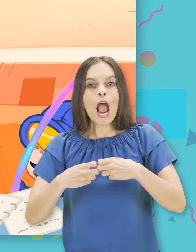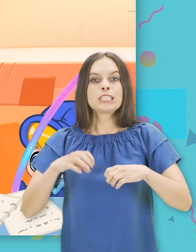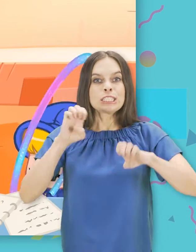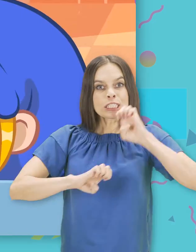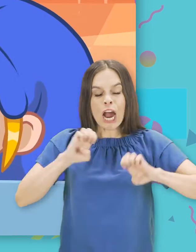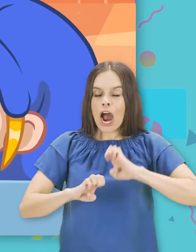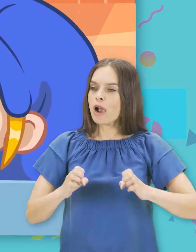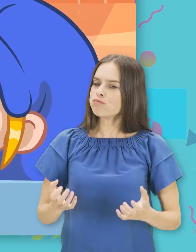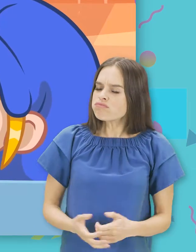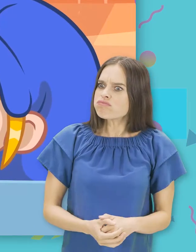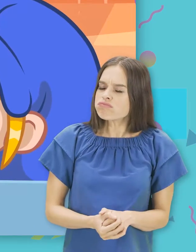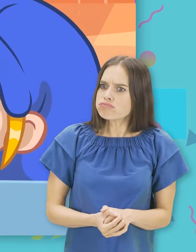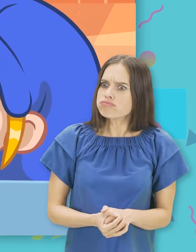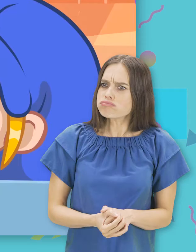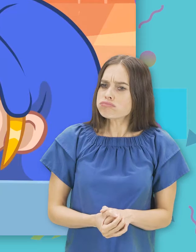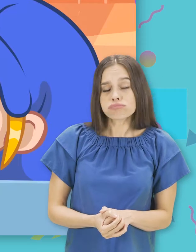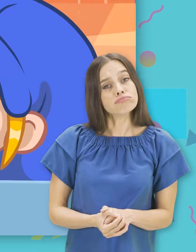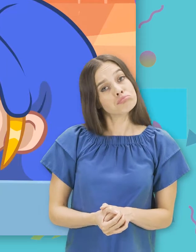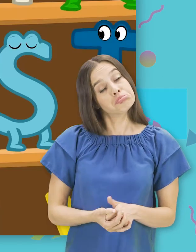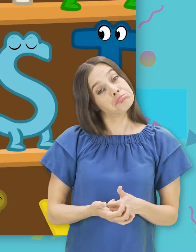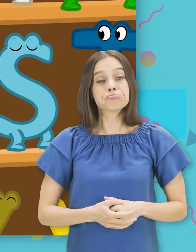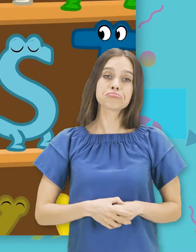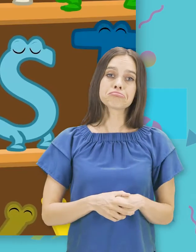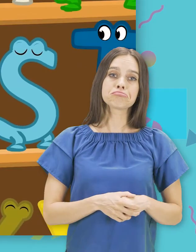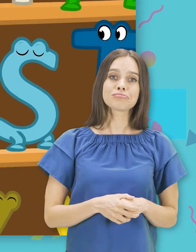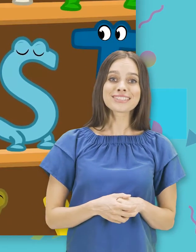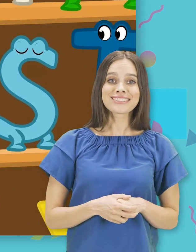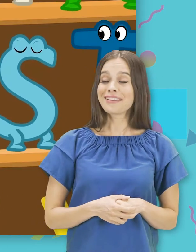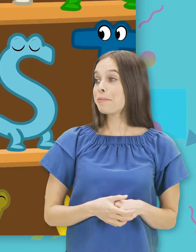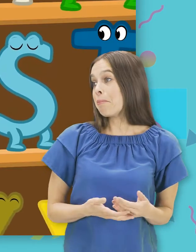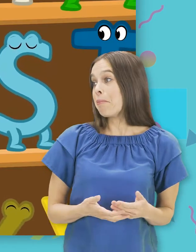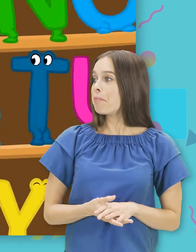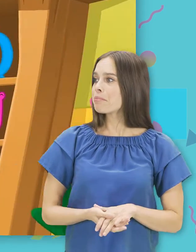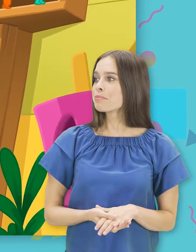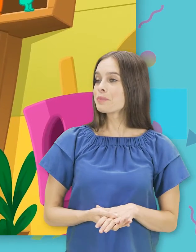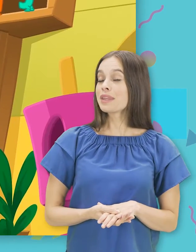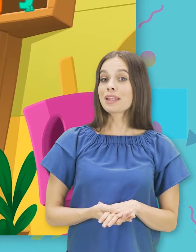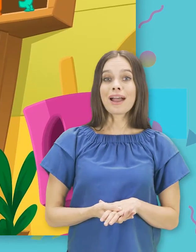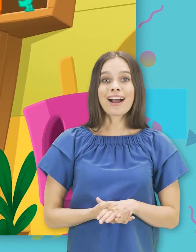Hmm.